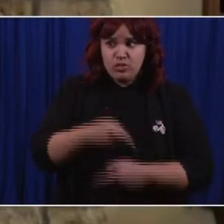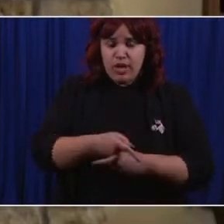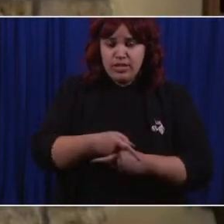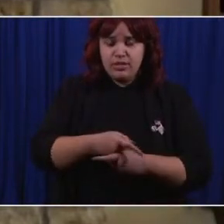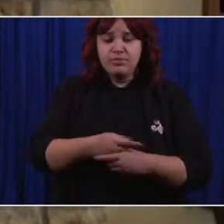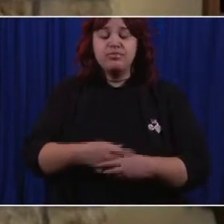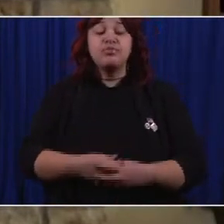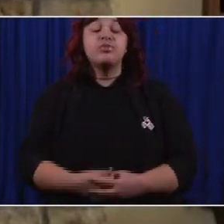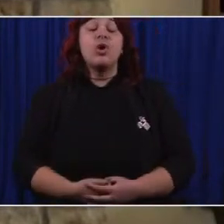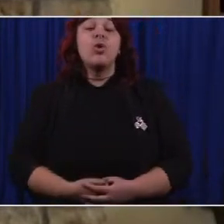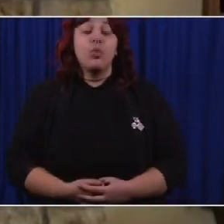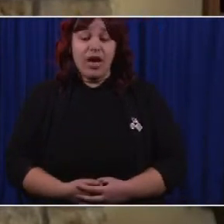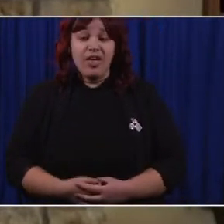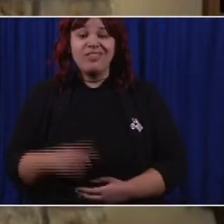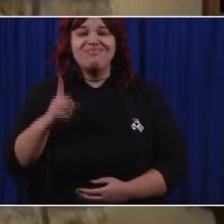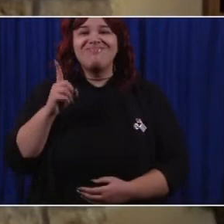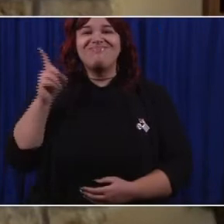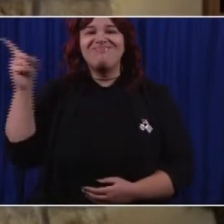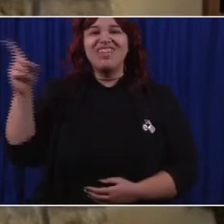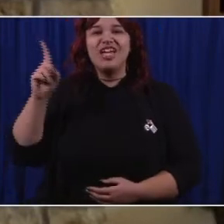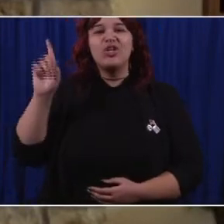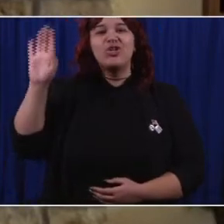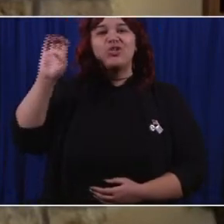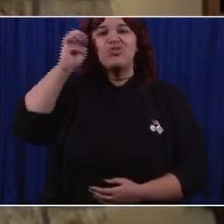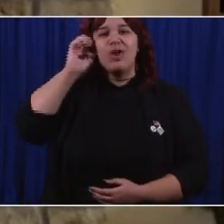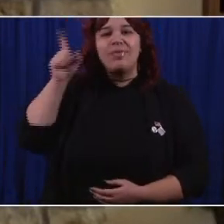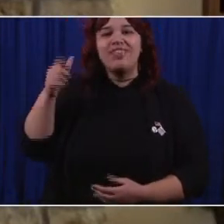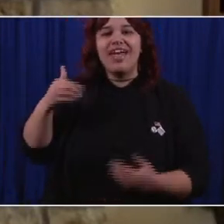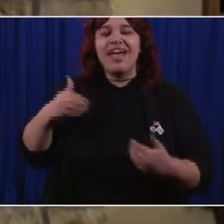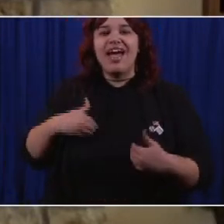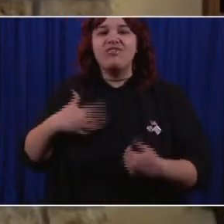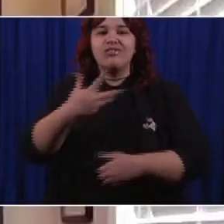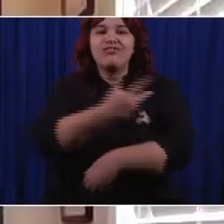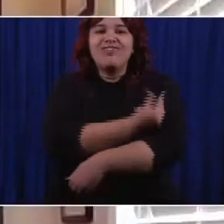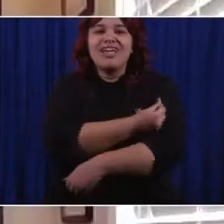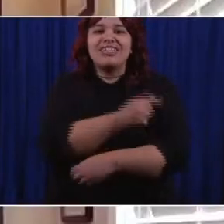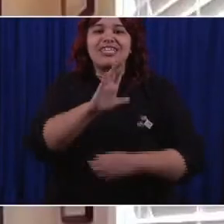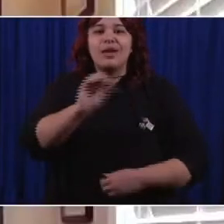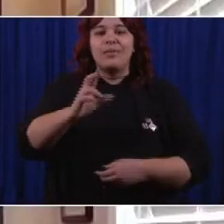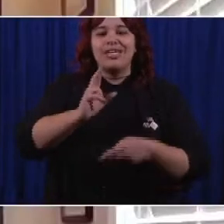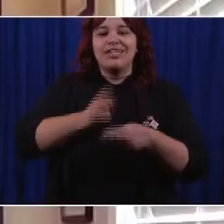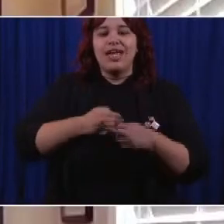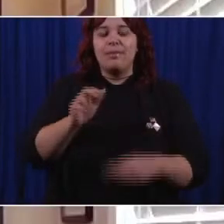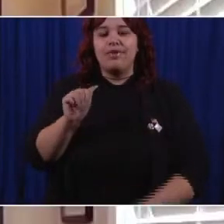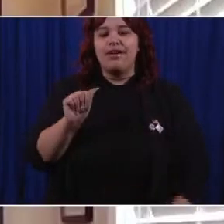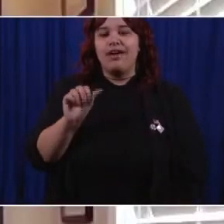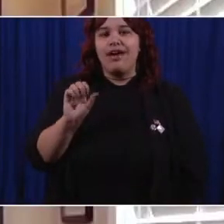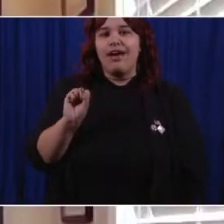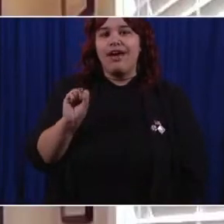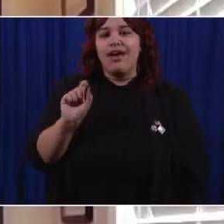actually, they have the AstraZeneca vaccine. So it's a different vaccine, but